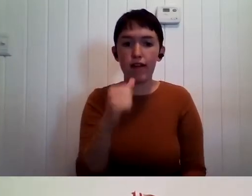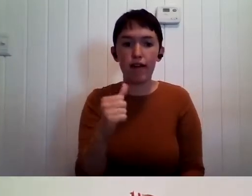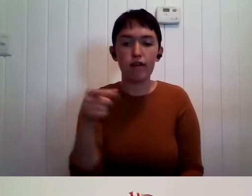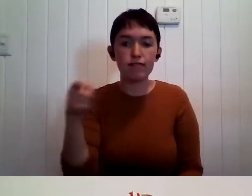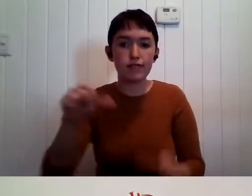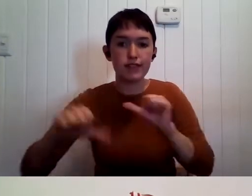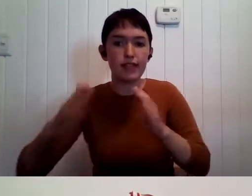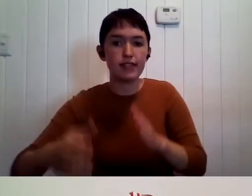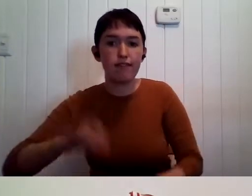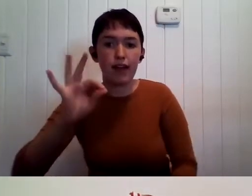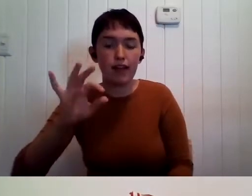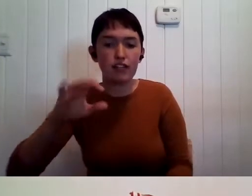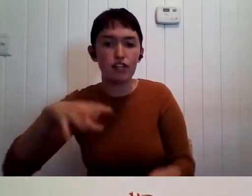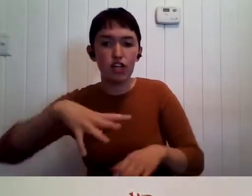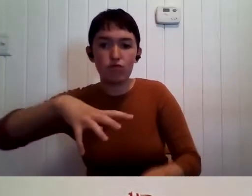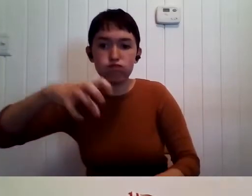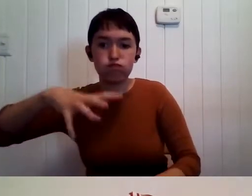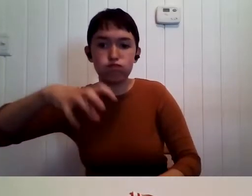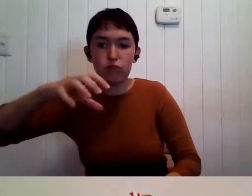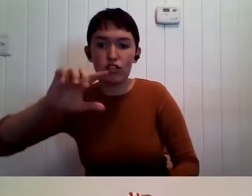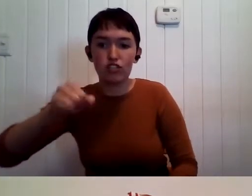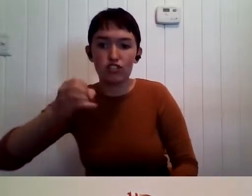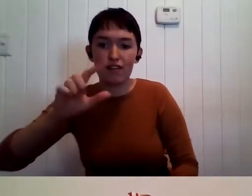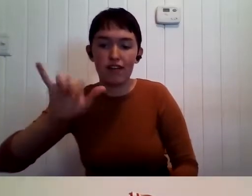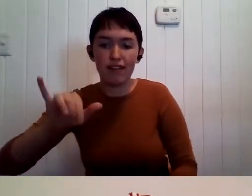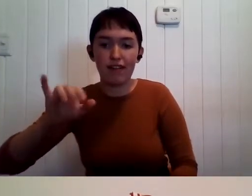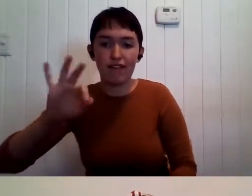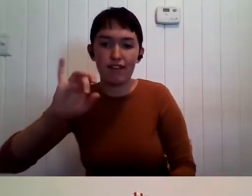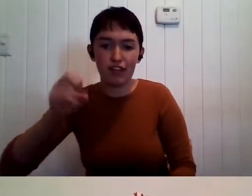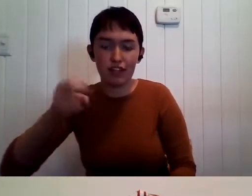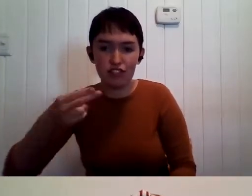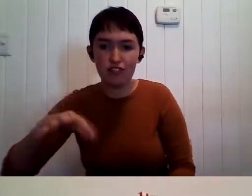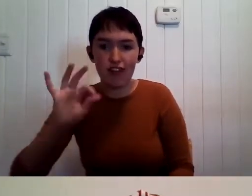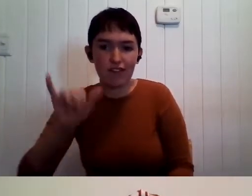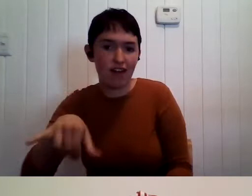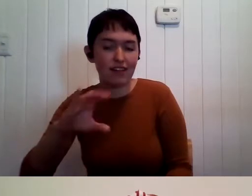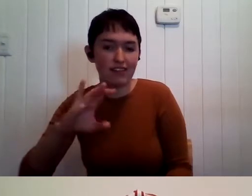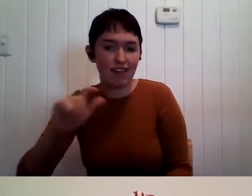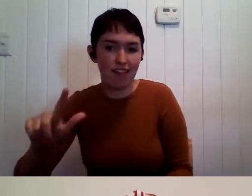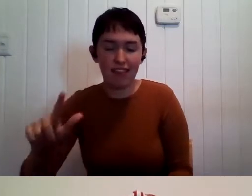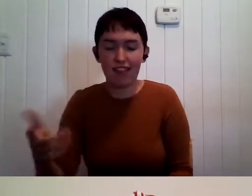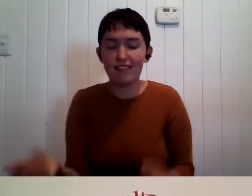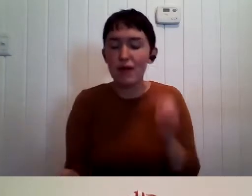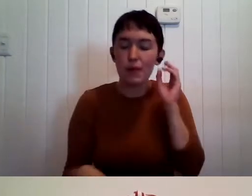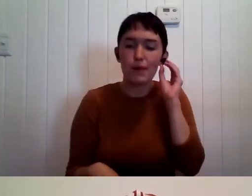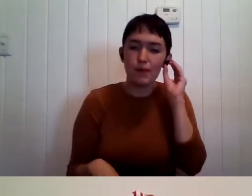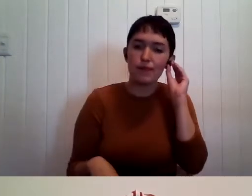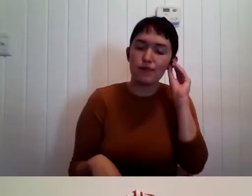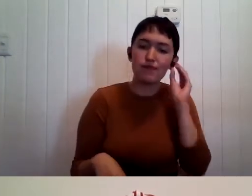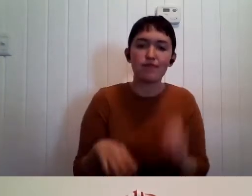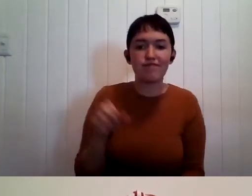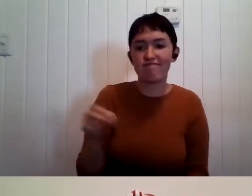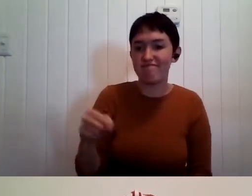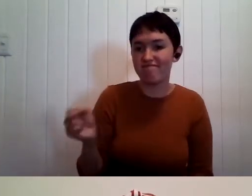science sometimes teach us just as much as when we do it right. So yeah, across the board,